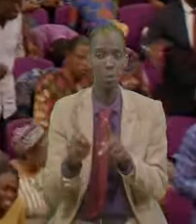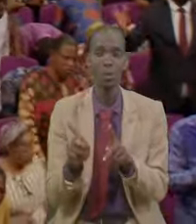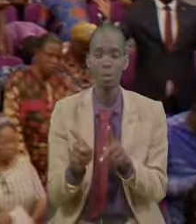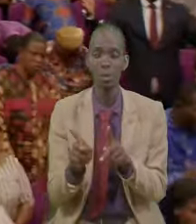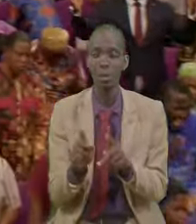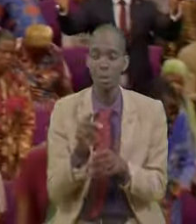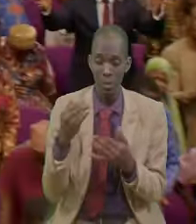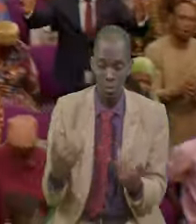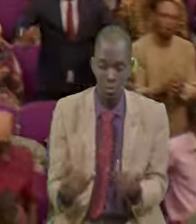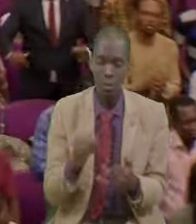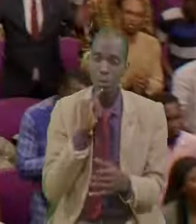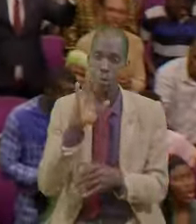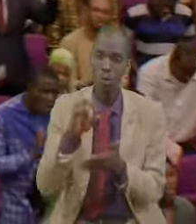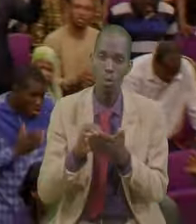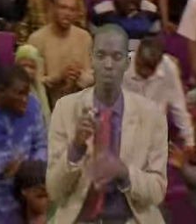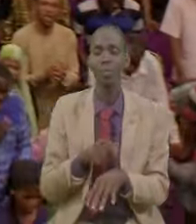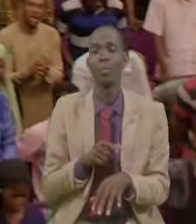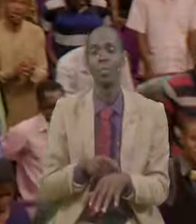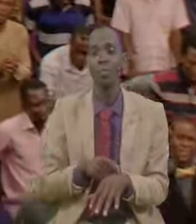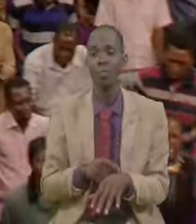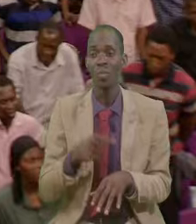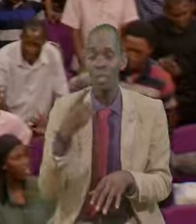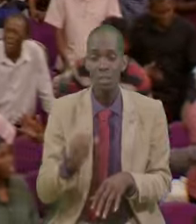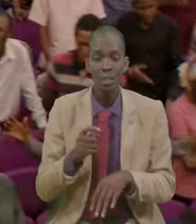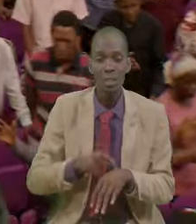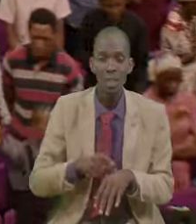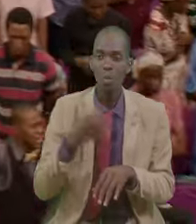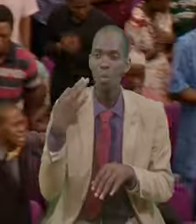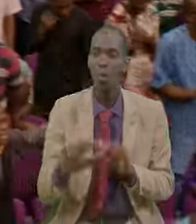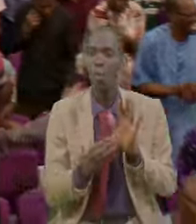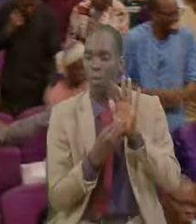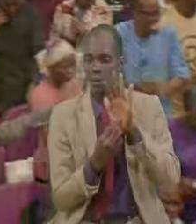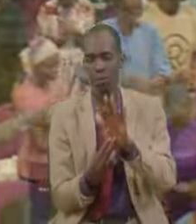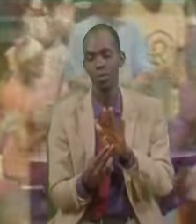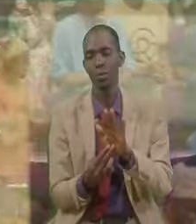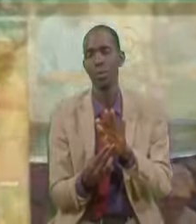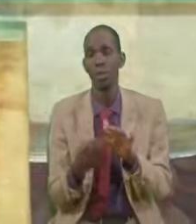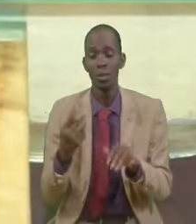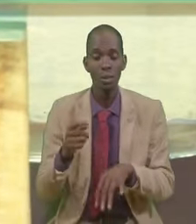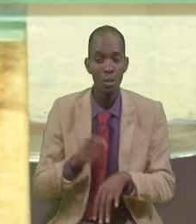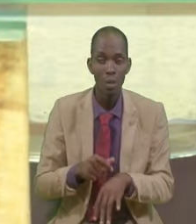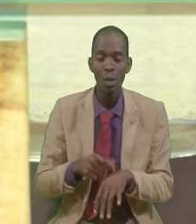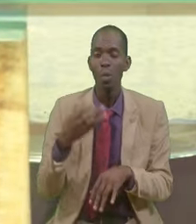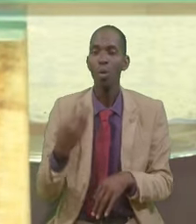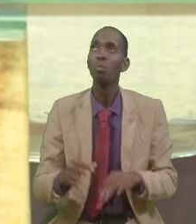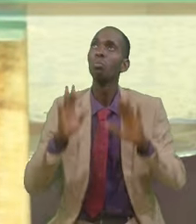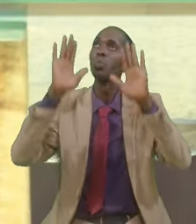This is your moment. The moment of manifestation. The moment of